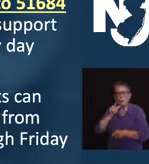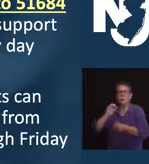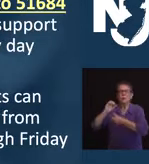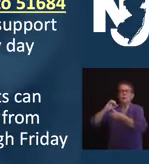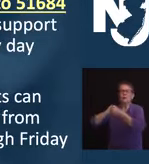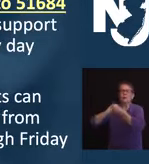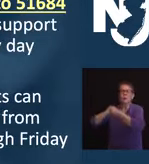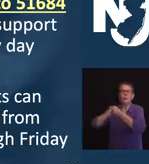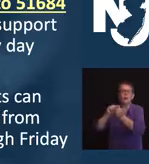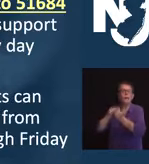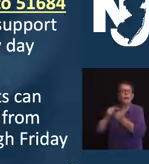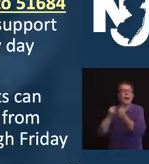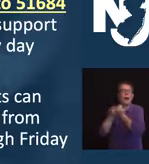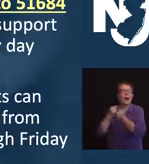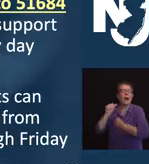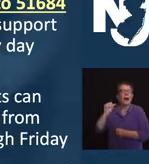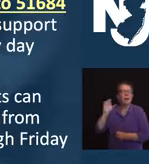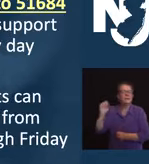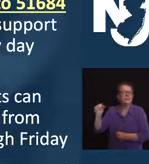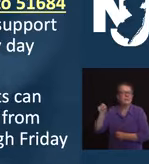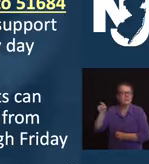You can reach them via video phone,